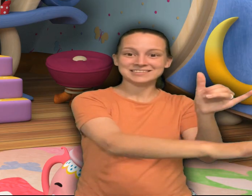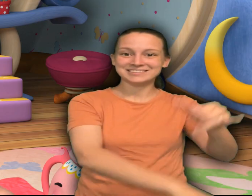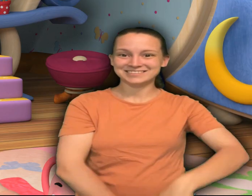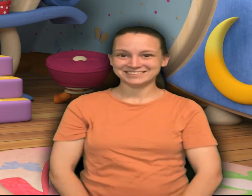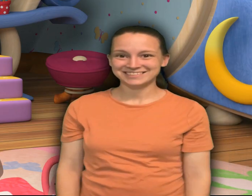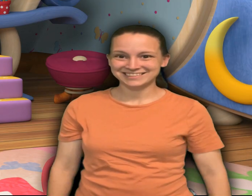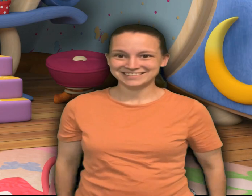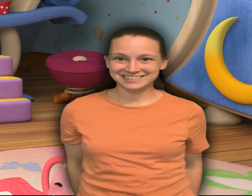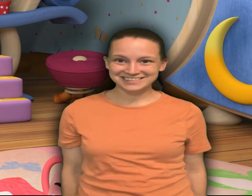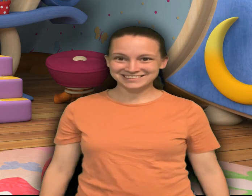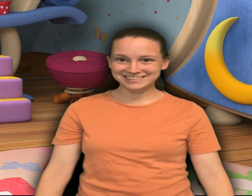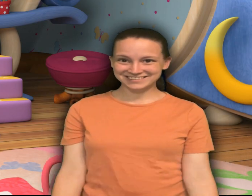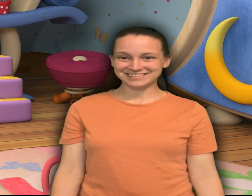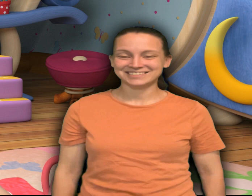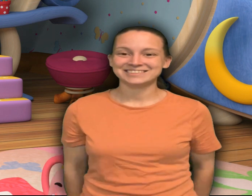out